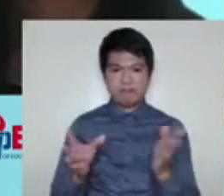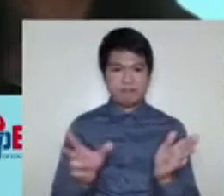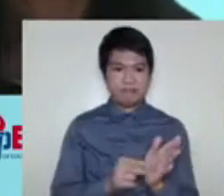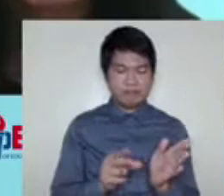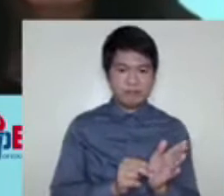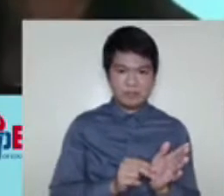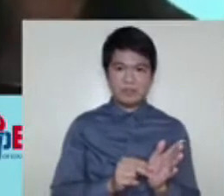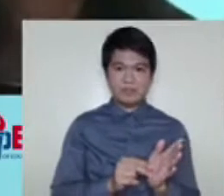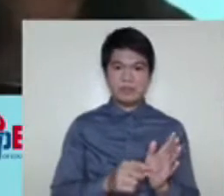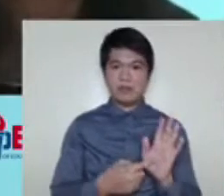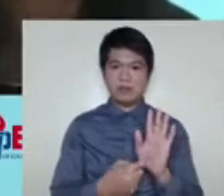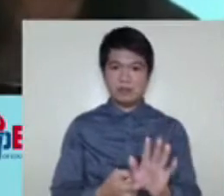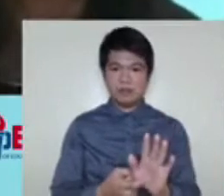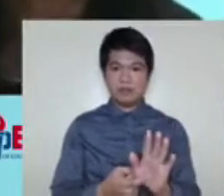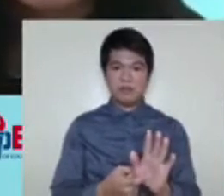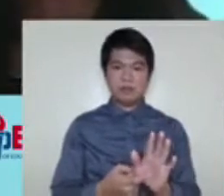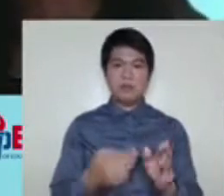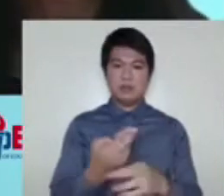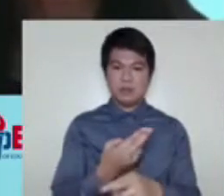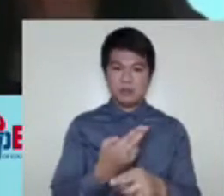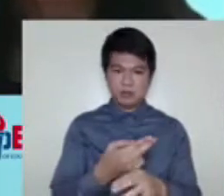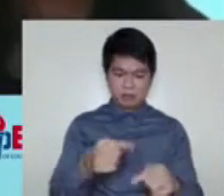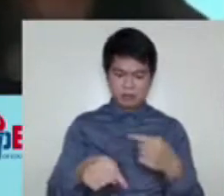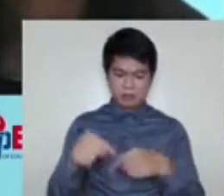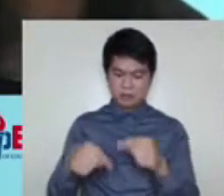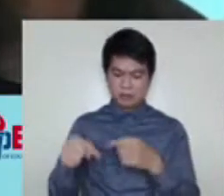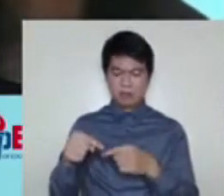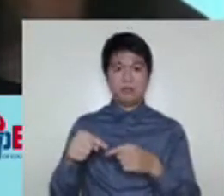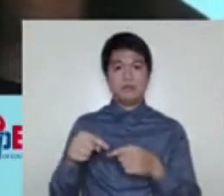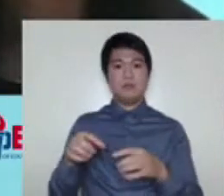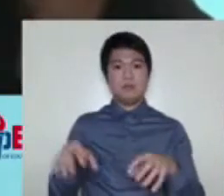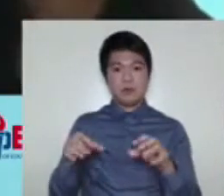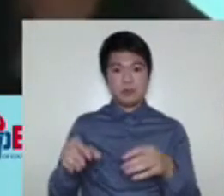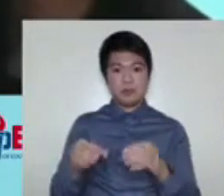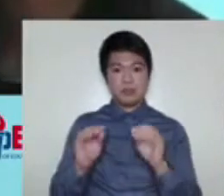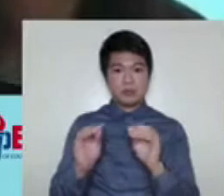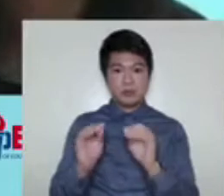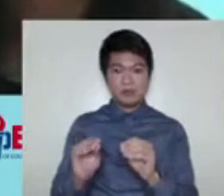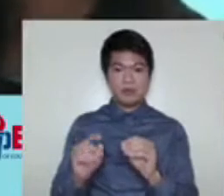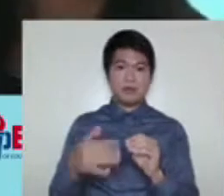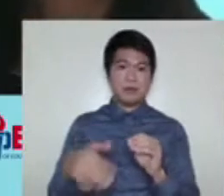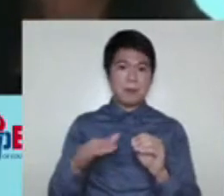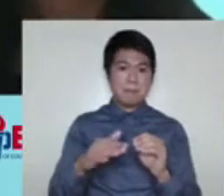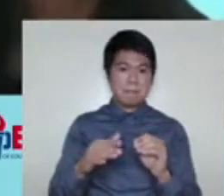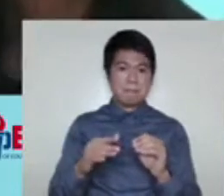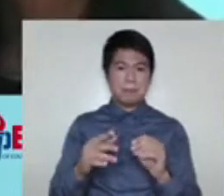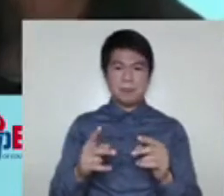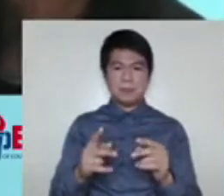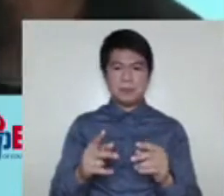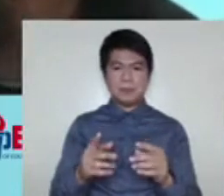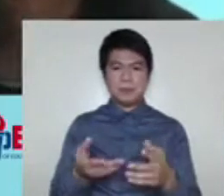regularly reviewing one's teaching practice, then possession of this MOV will automatically garner you